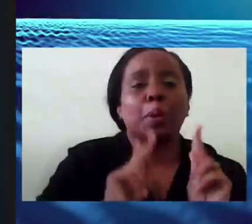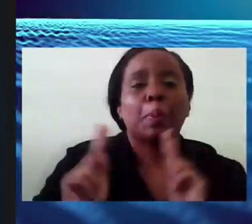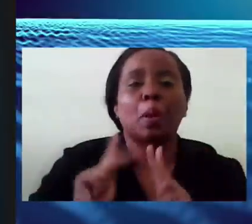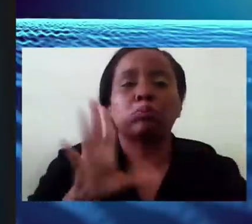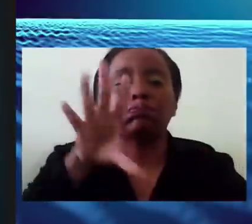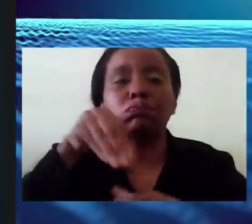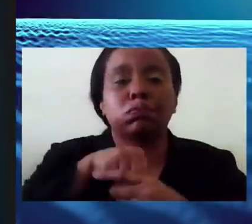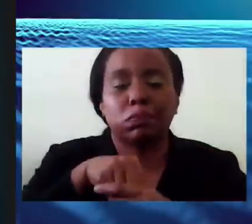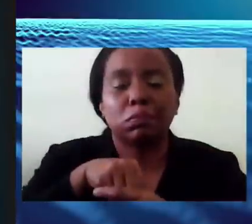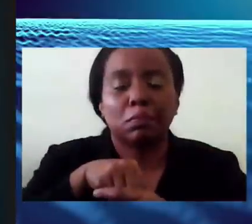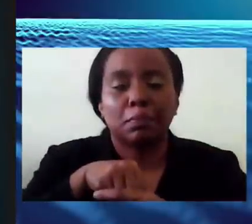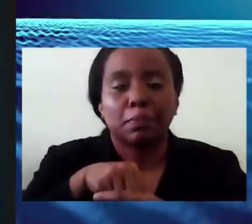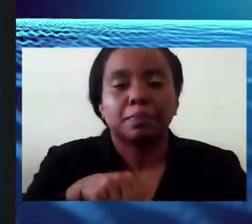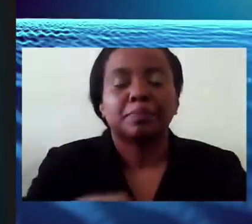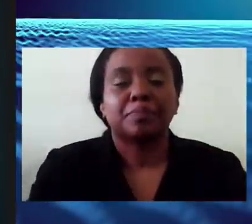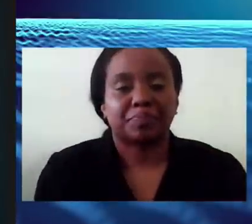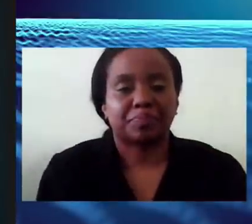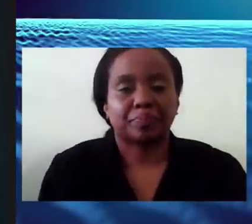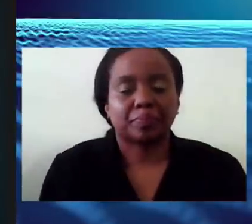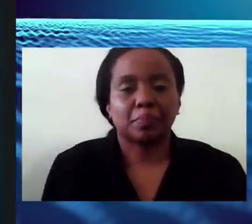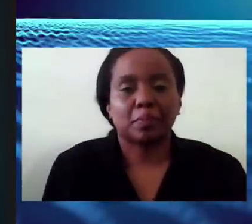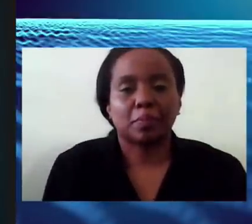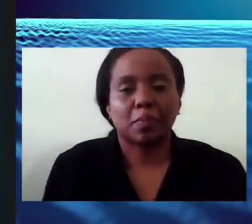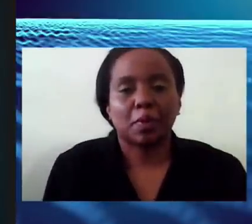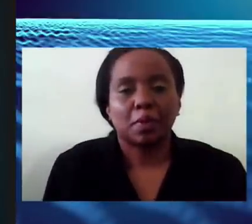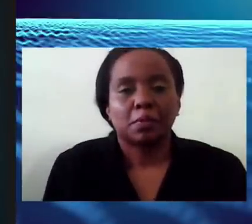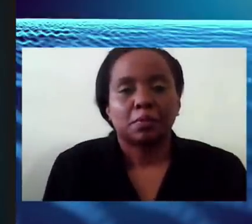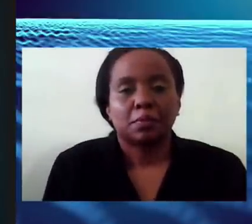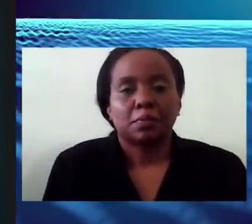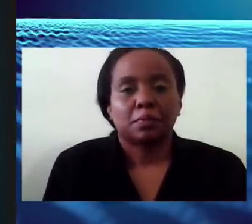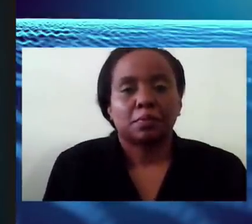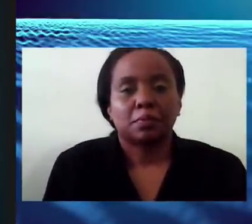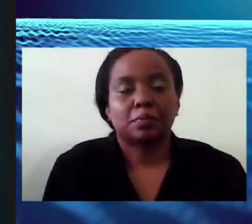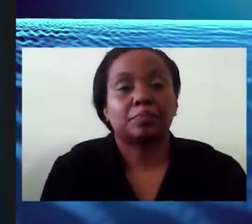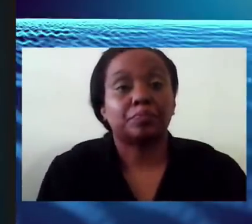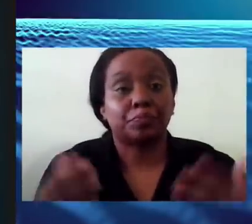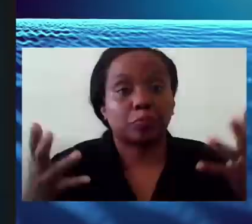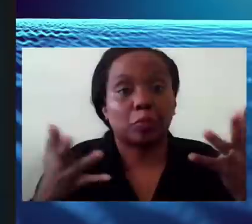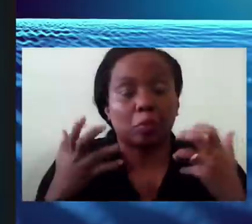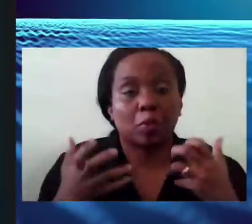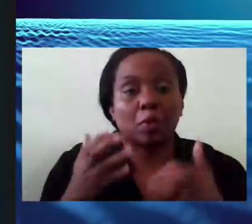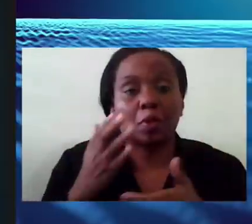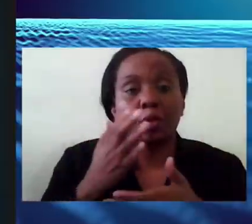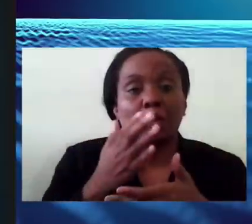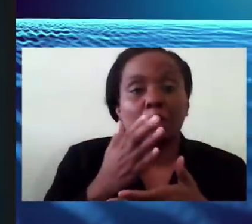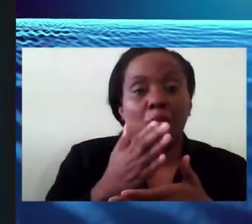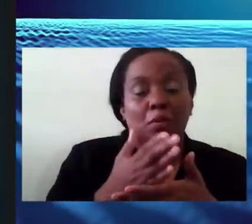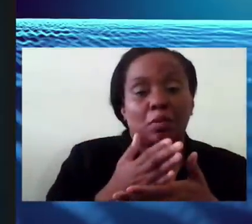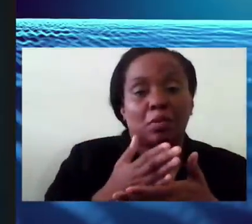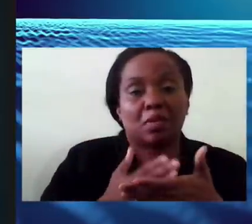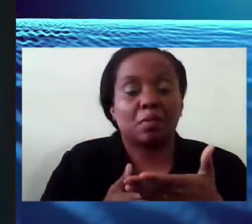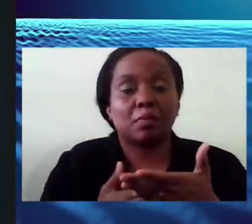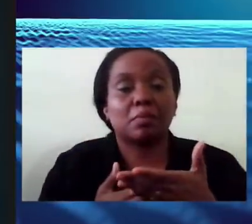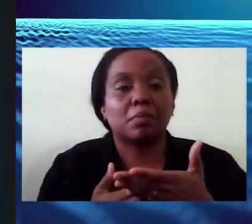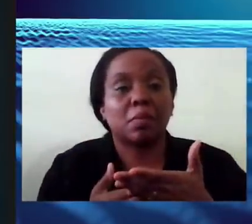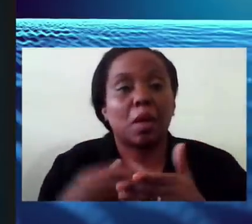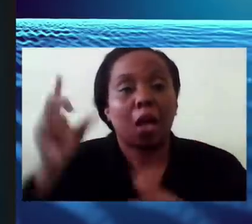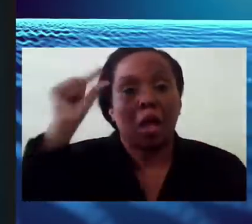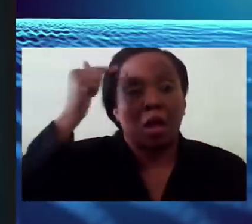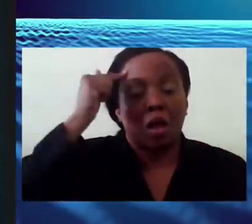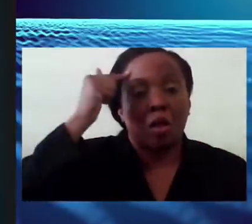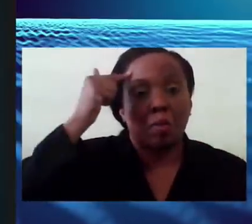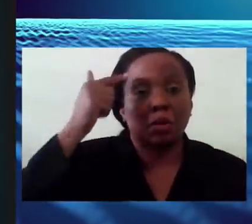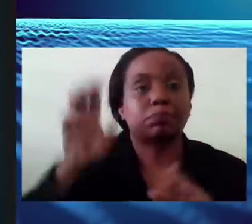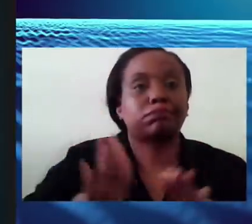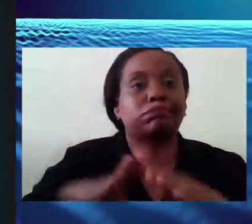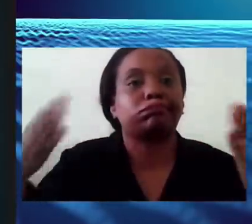point, we're trying to get the major installations of government open so we can get ourselves back to some degree of regularity. The dust